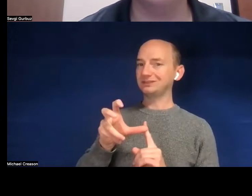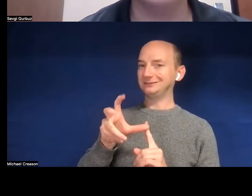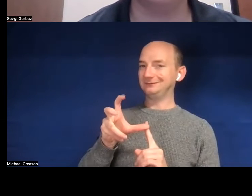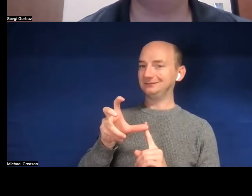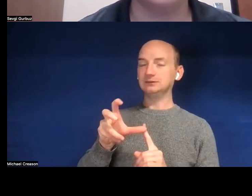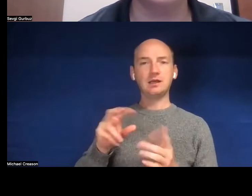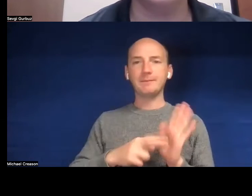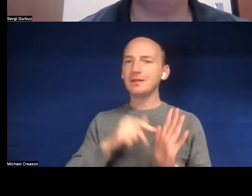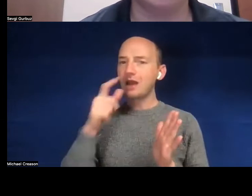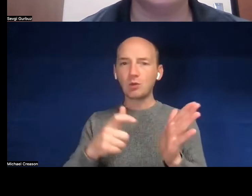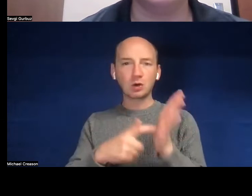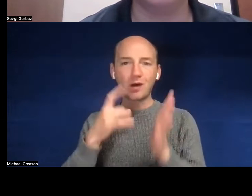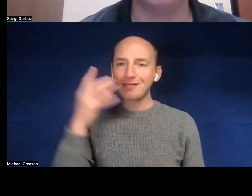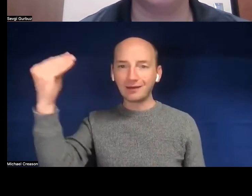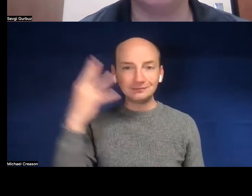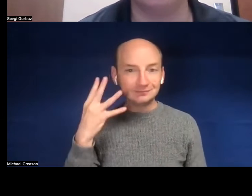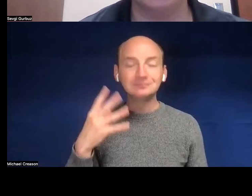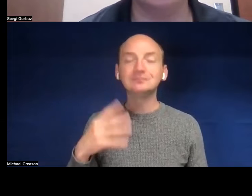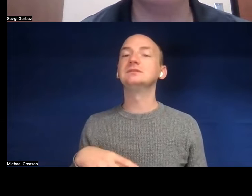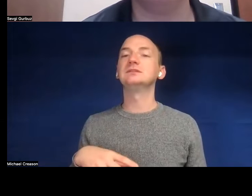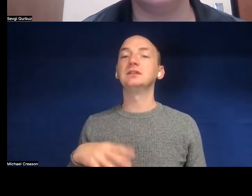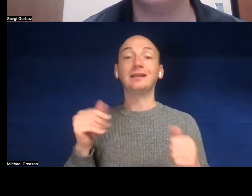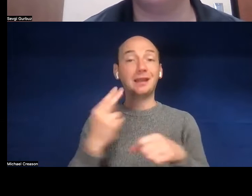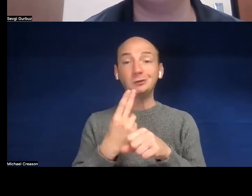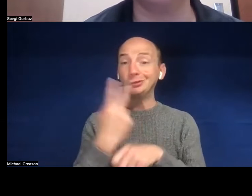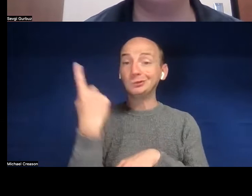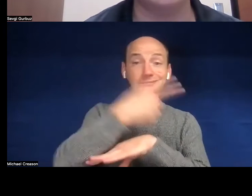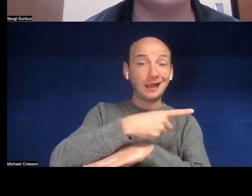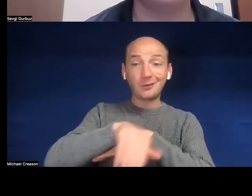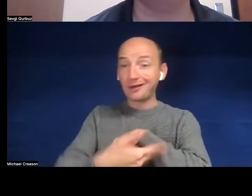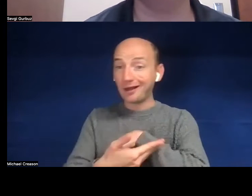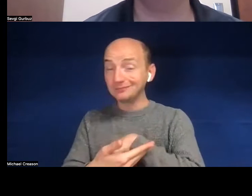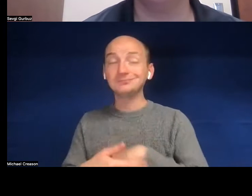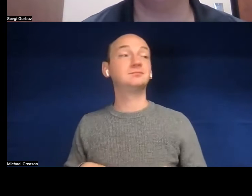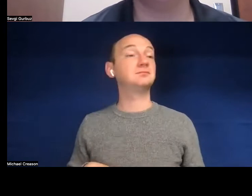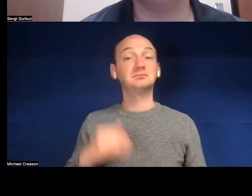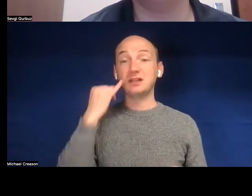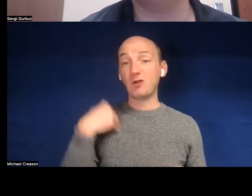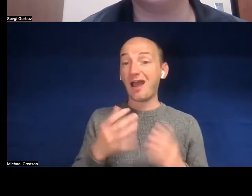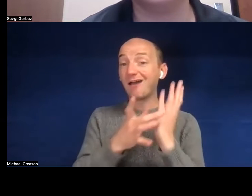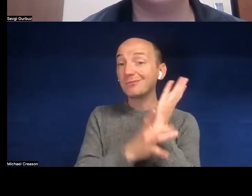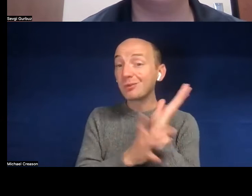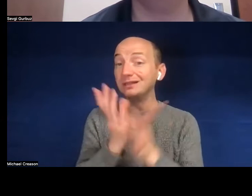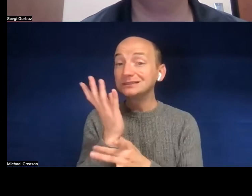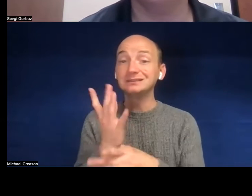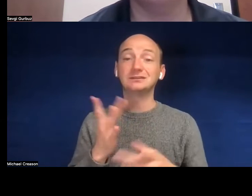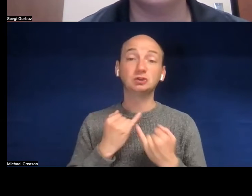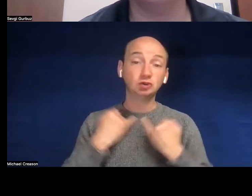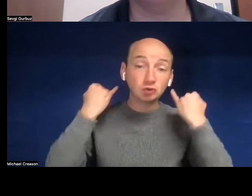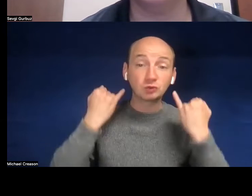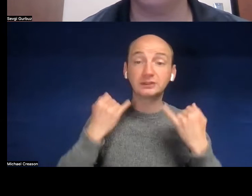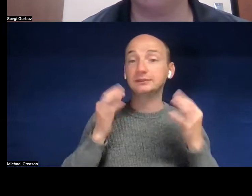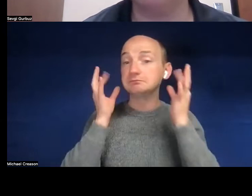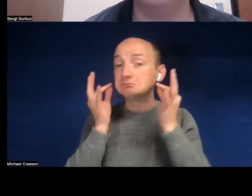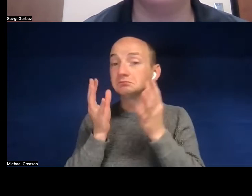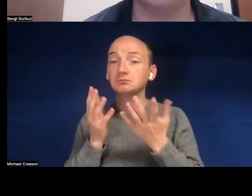it's really not affected by what you're wearing, any type of jewelry you might have, the color of your skin, or